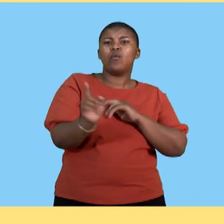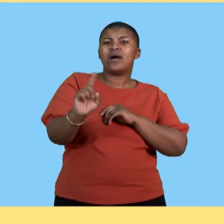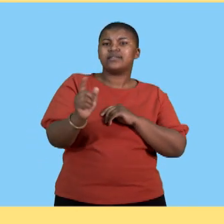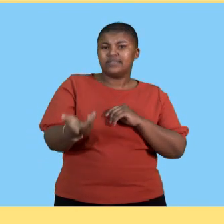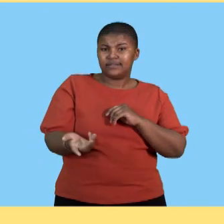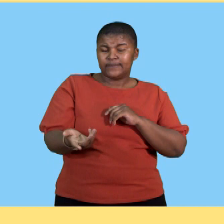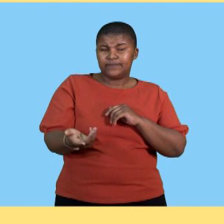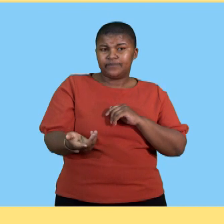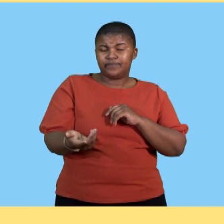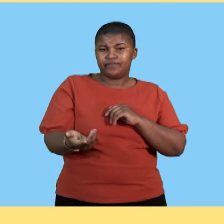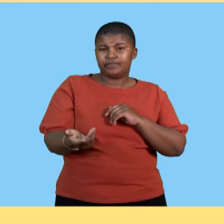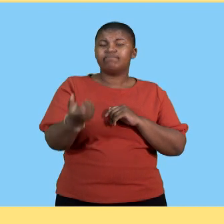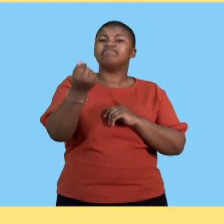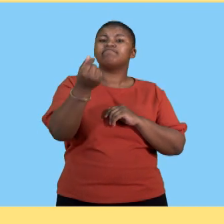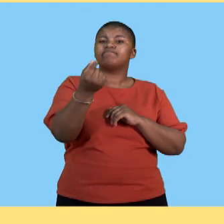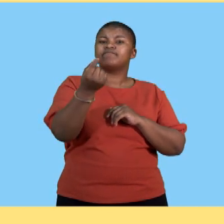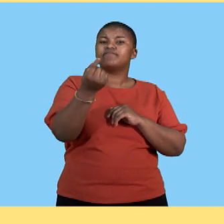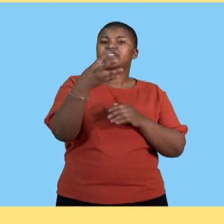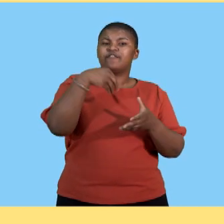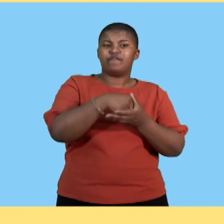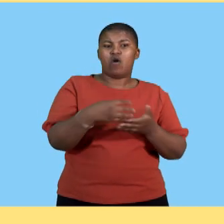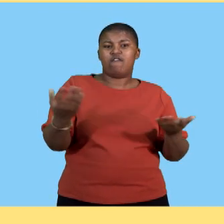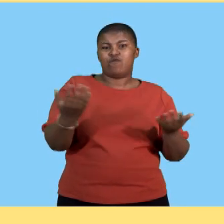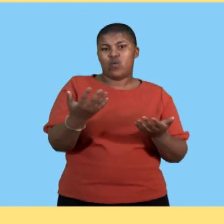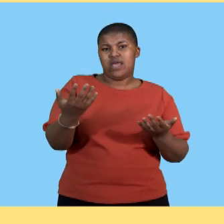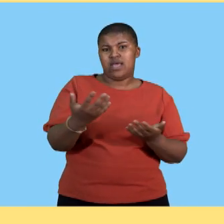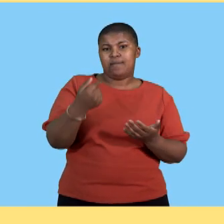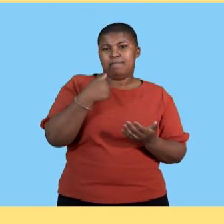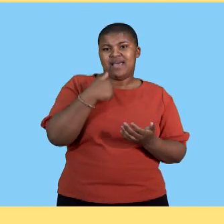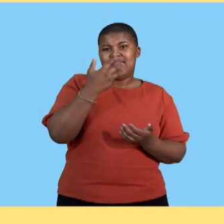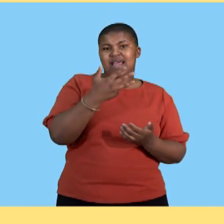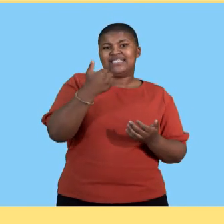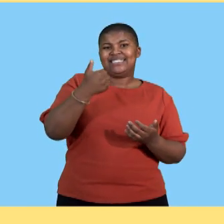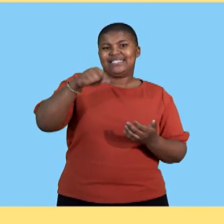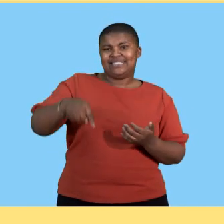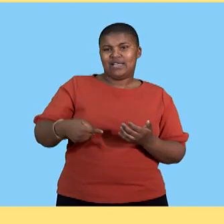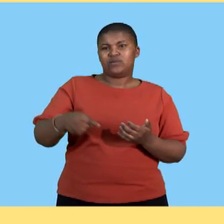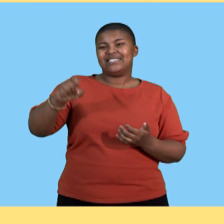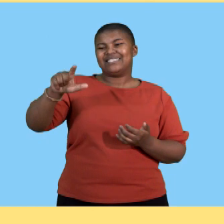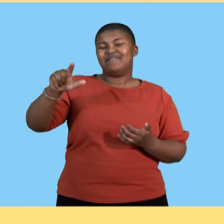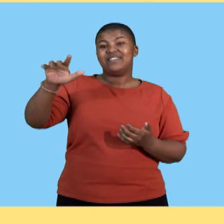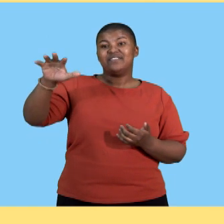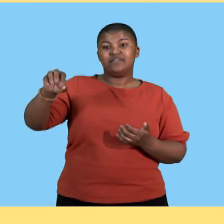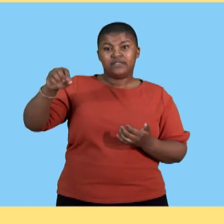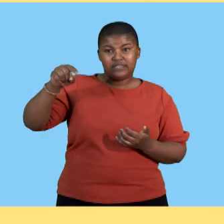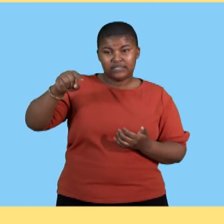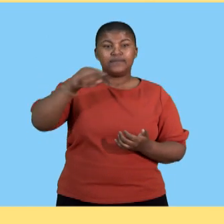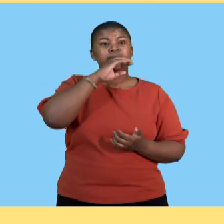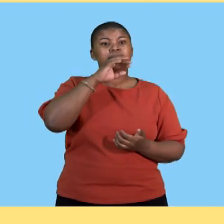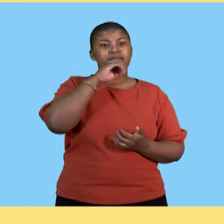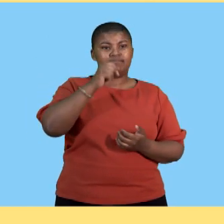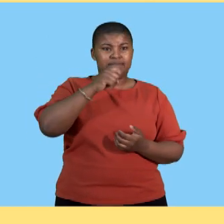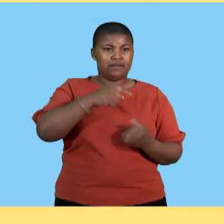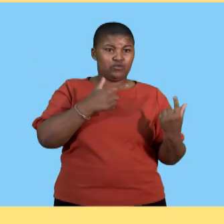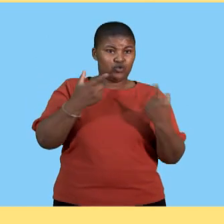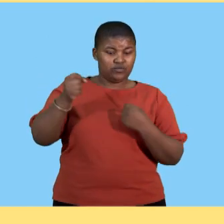record it is the amount that is in the trial balance. That is my 96,750.